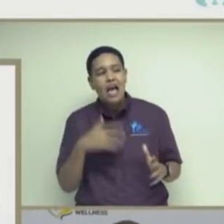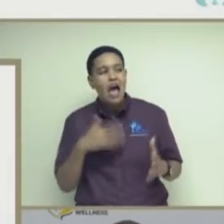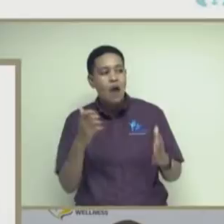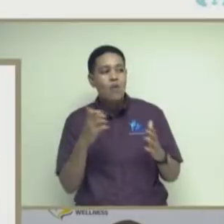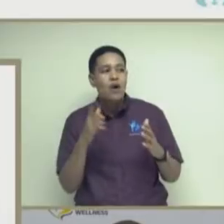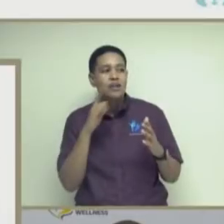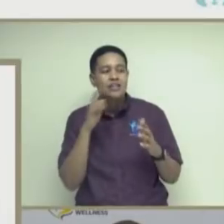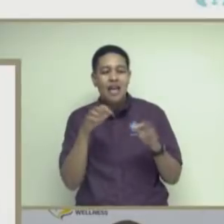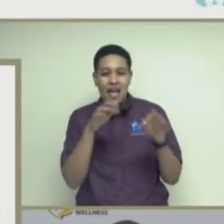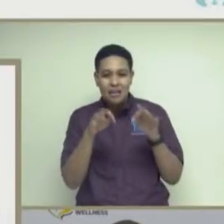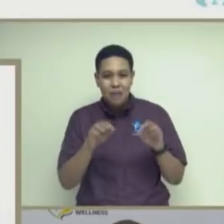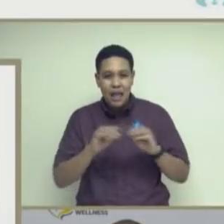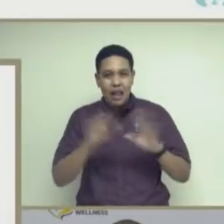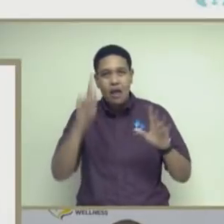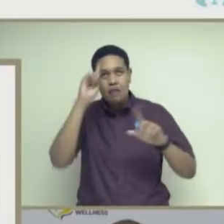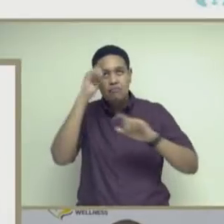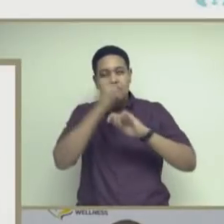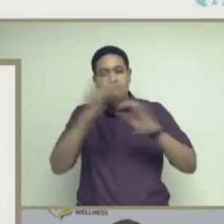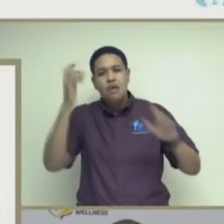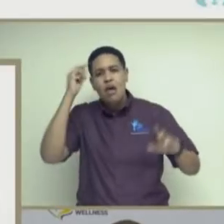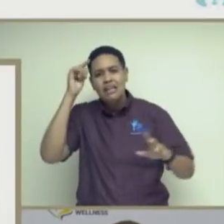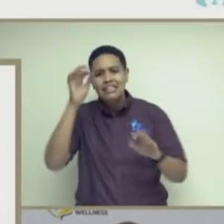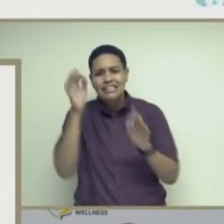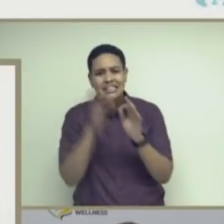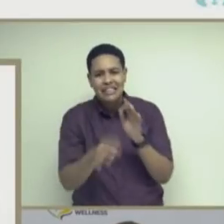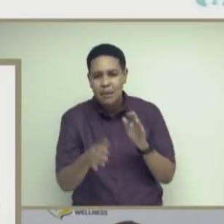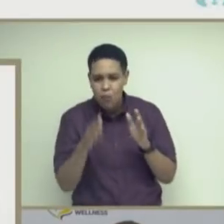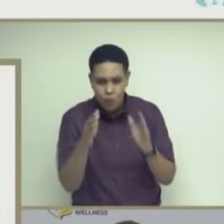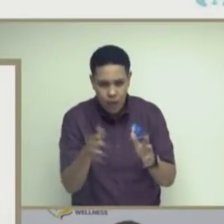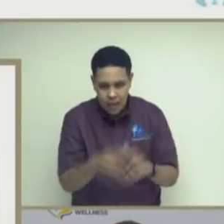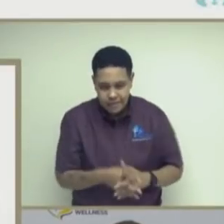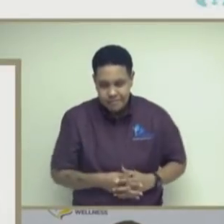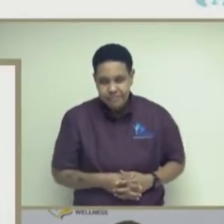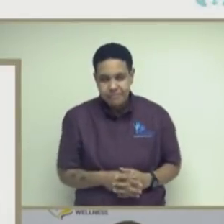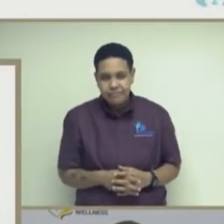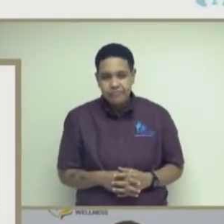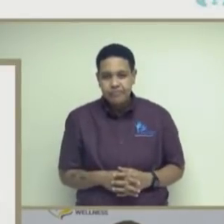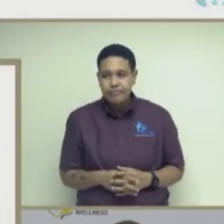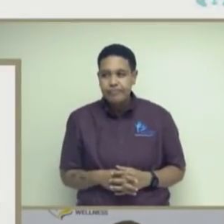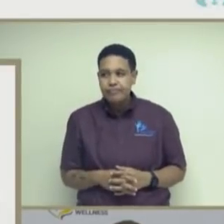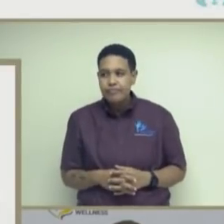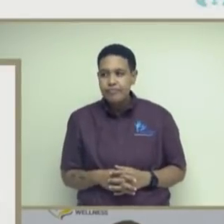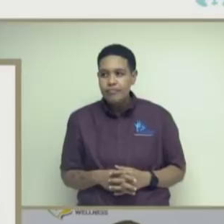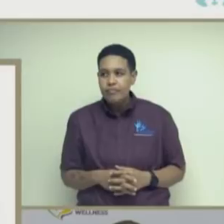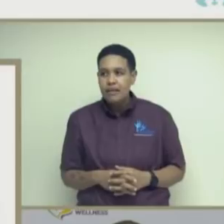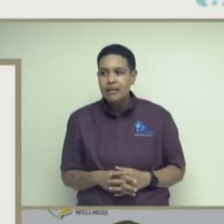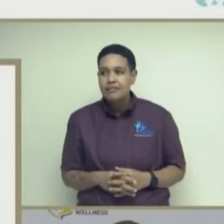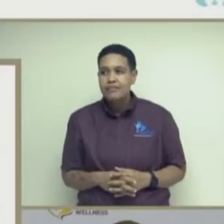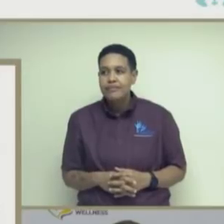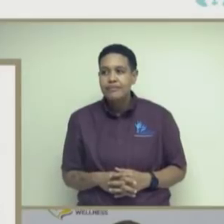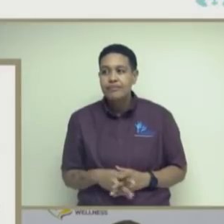to break it out in a very simplistic way. That